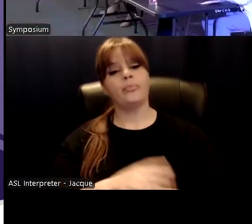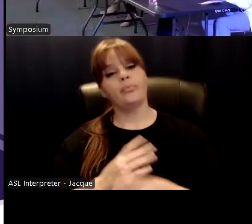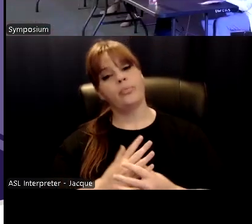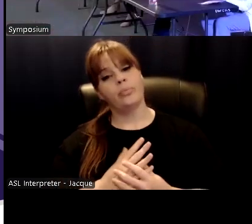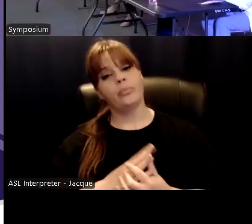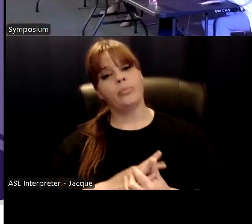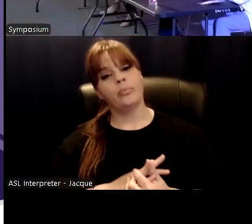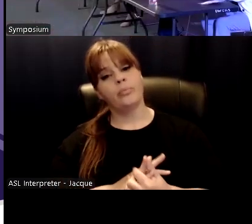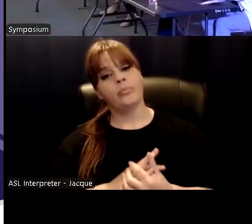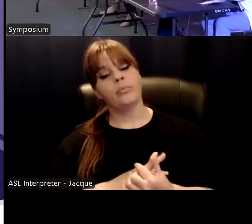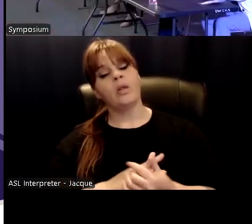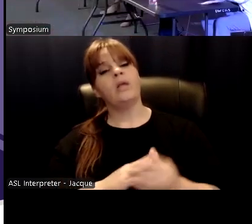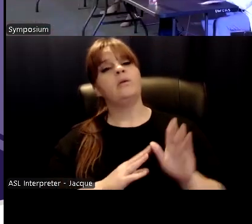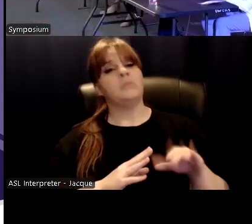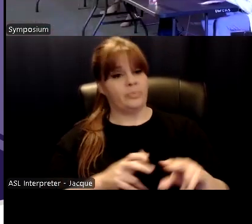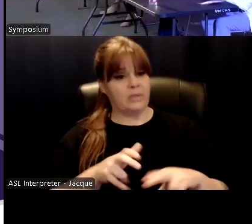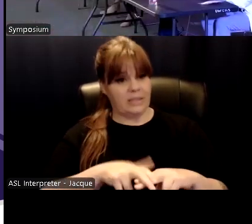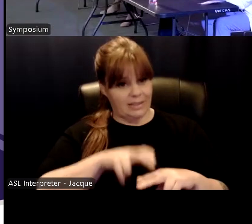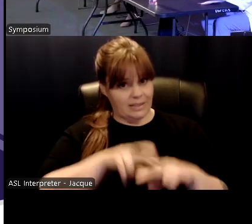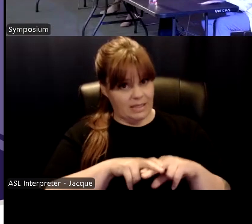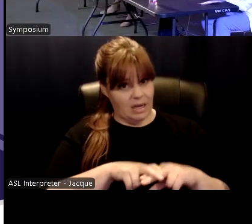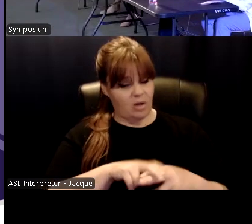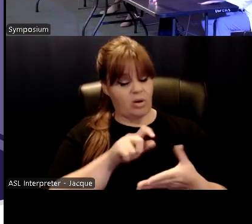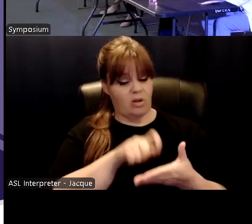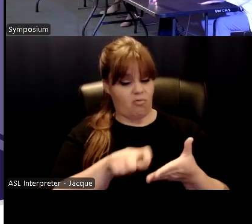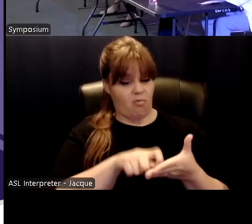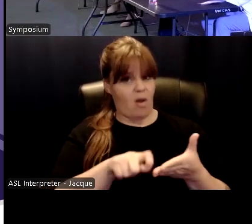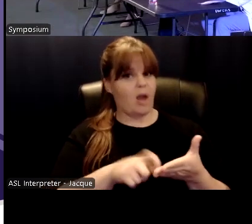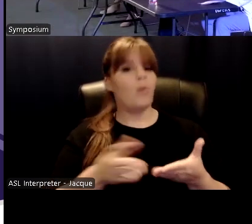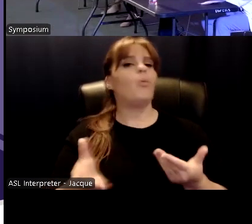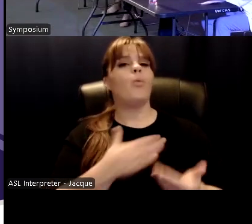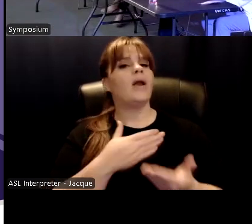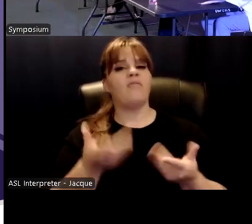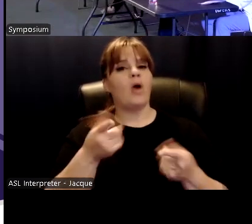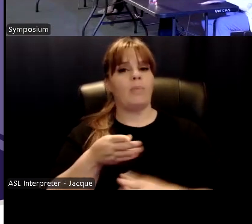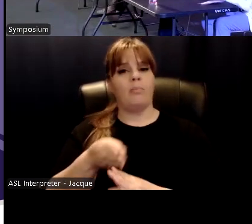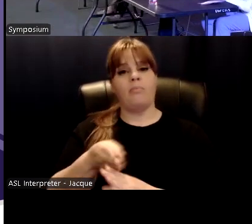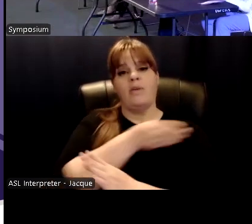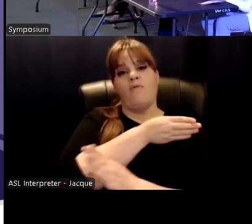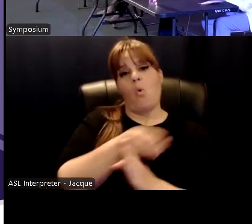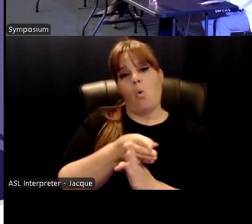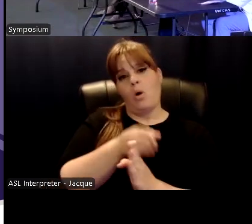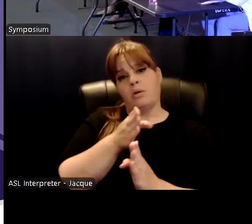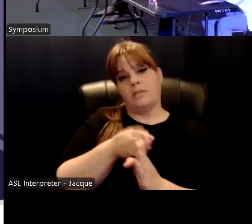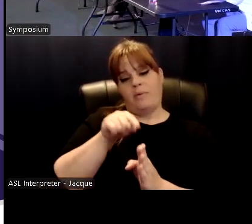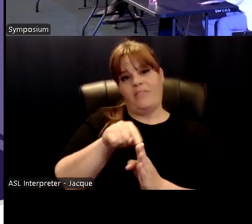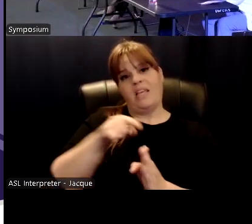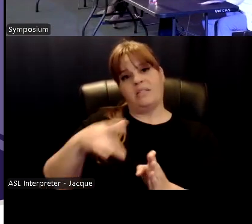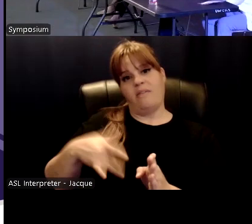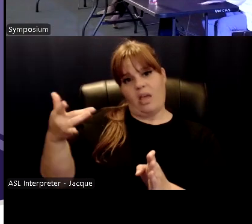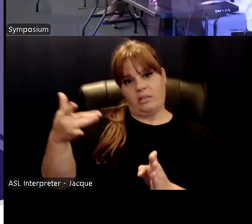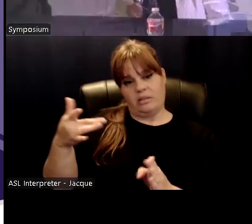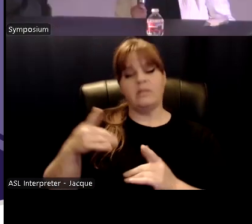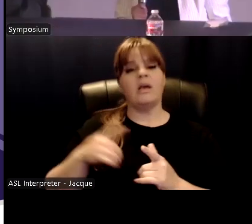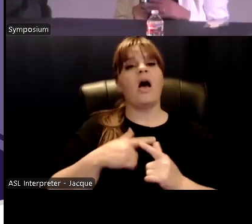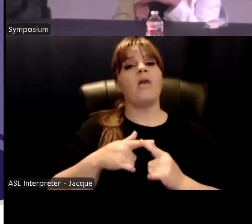down and write whatever causes or precedes some of these events. Then I partner with the